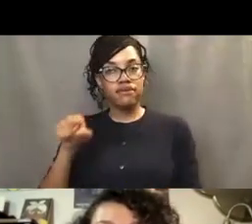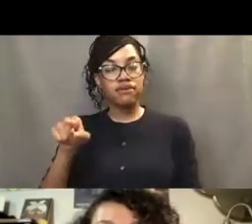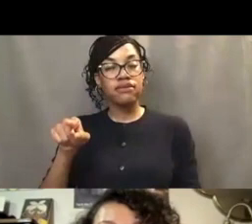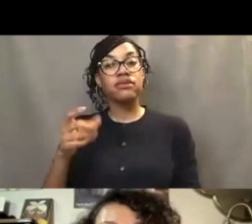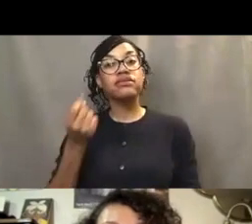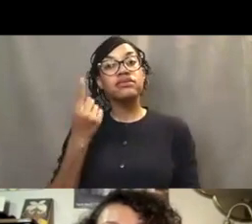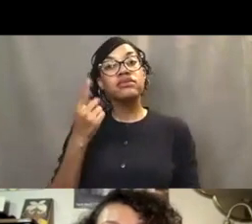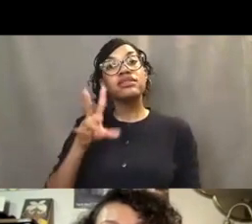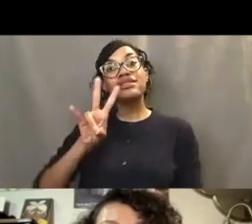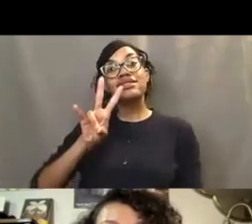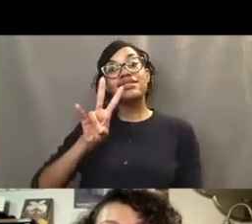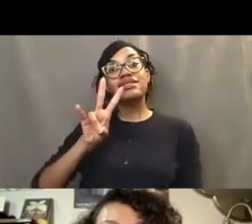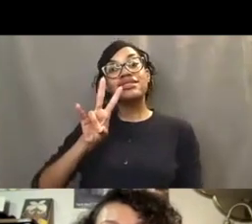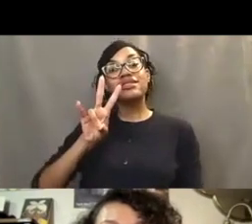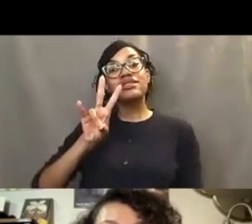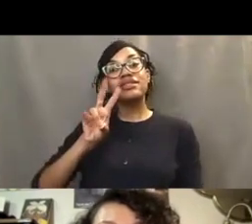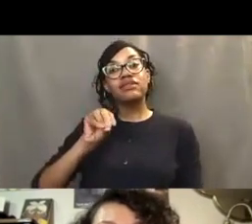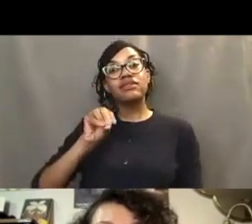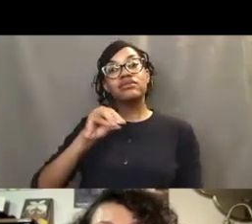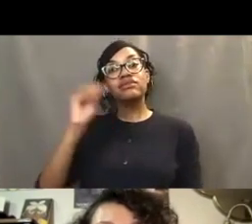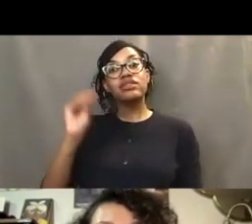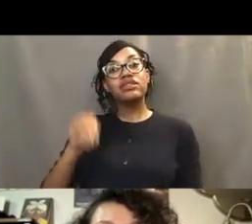attend Milwaukee Public Schools.